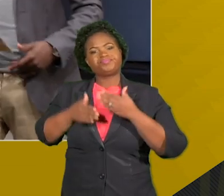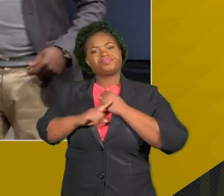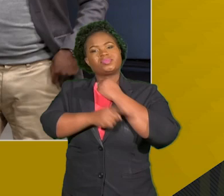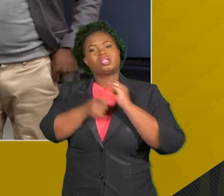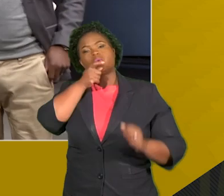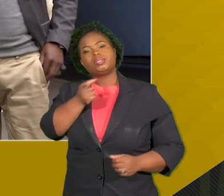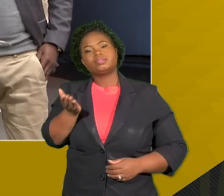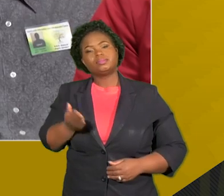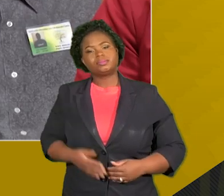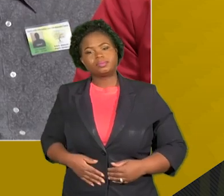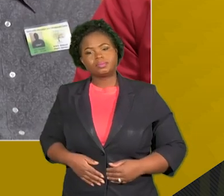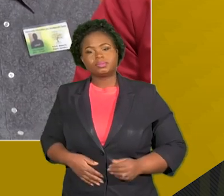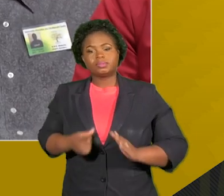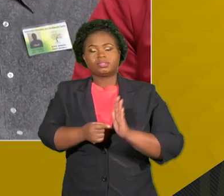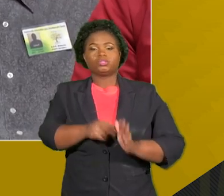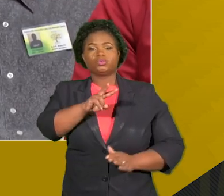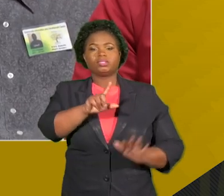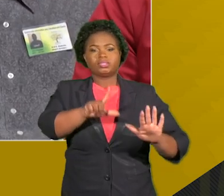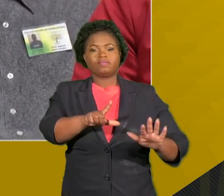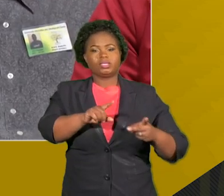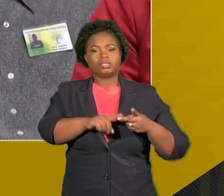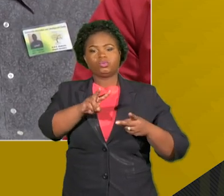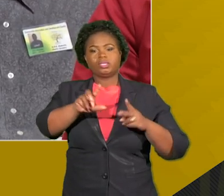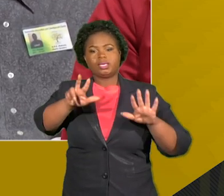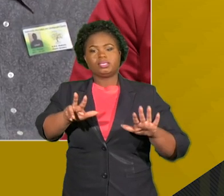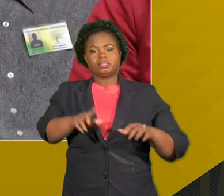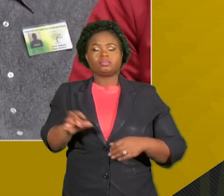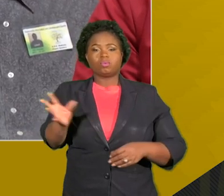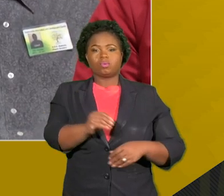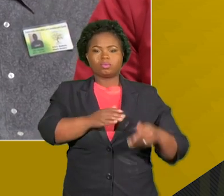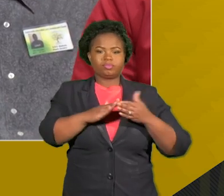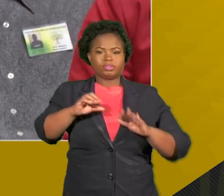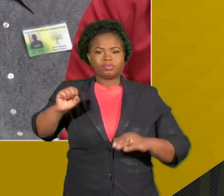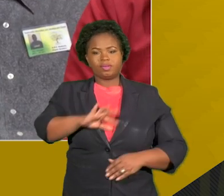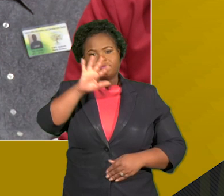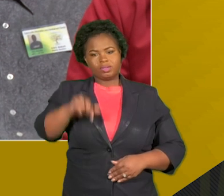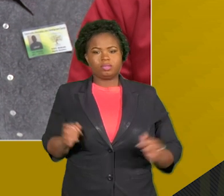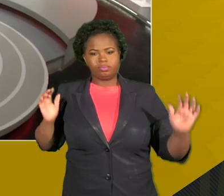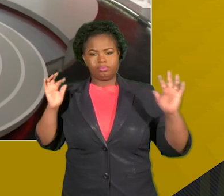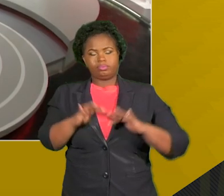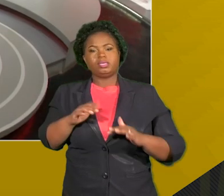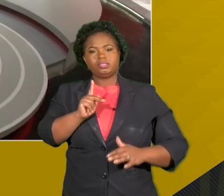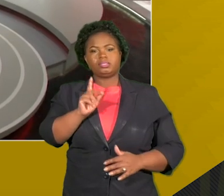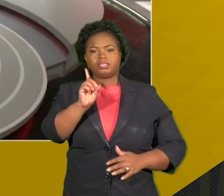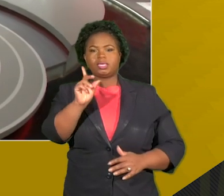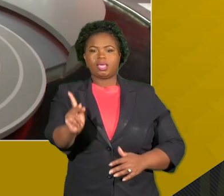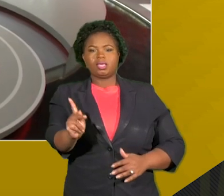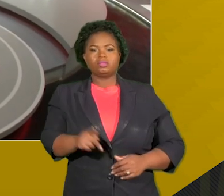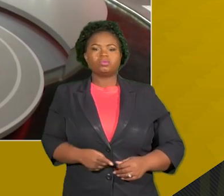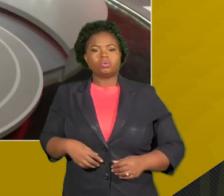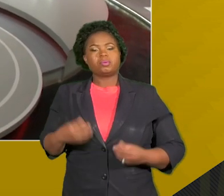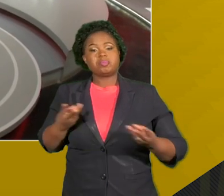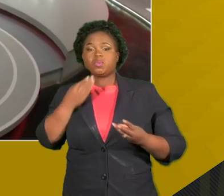to say? Ngay 27 and 28, simeme umphakathi wonke wase South Africa to come and descend into a deep kloof. Sizobe sibiza